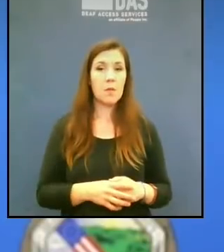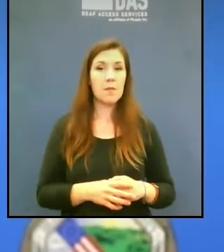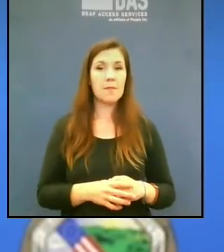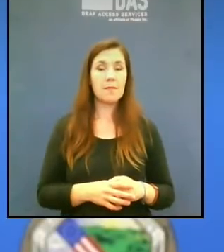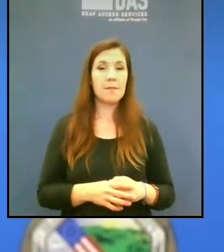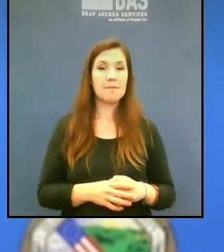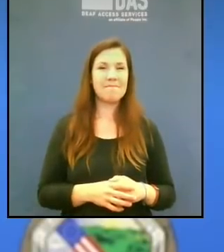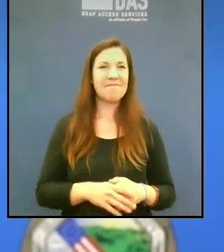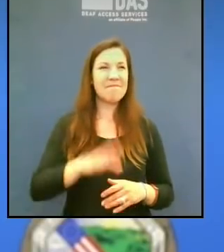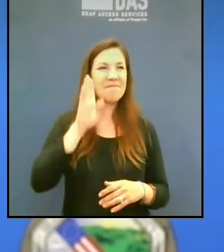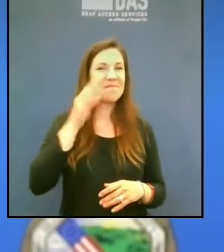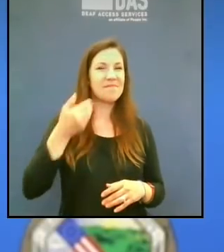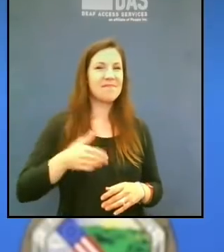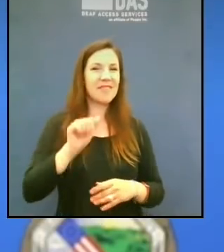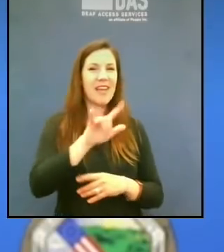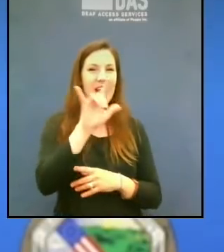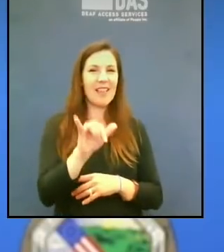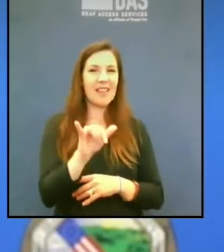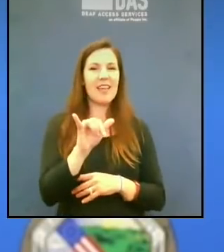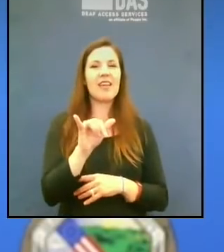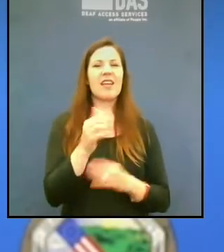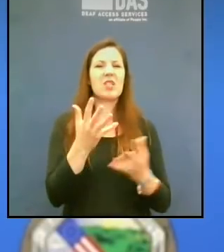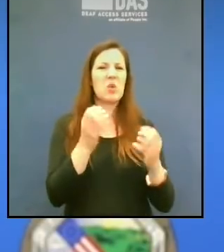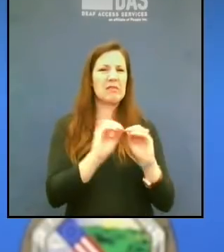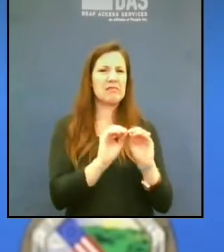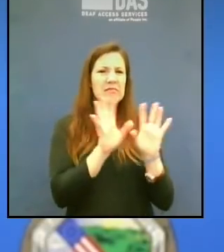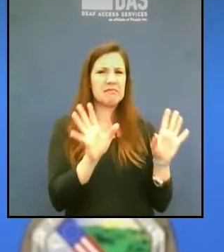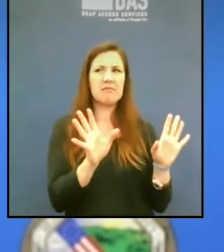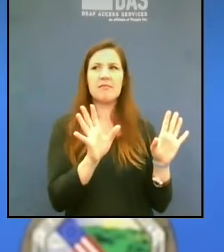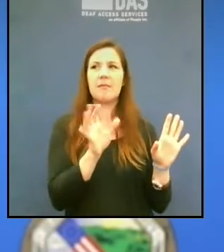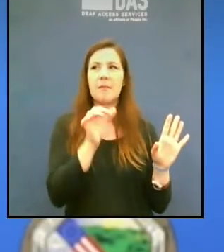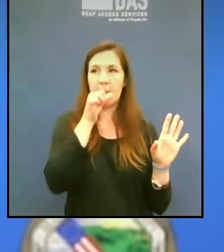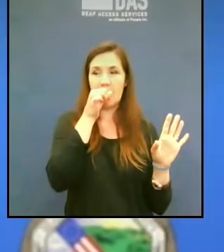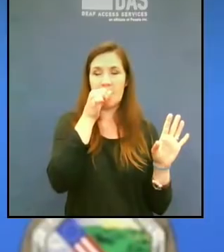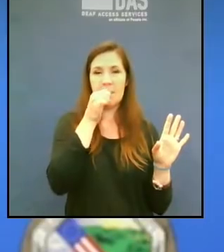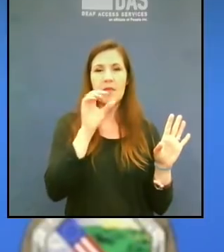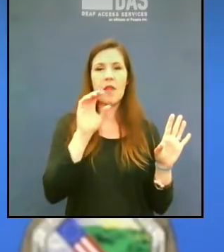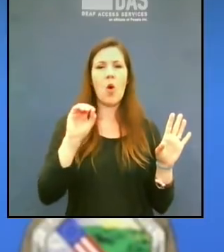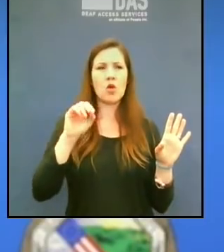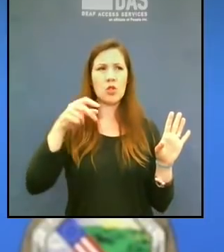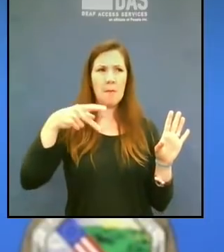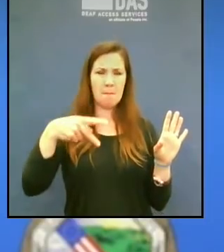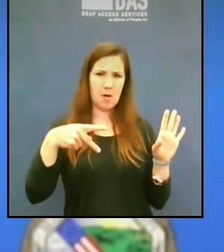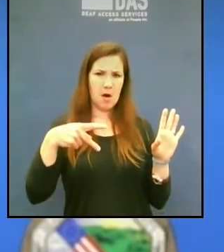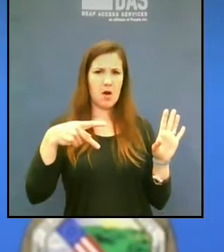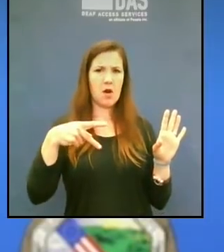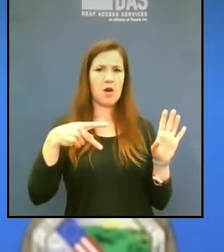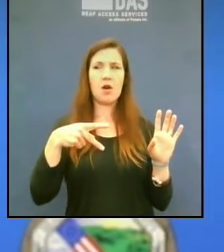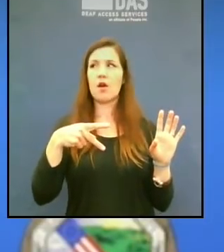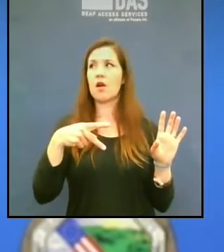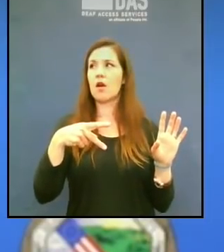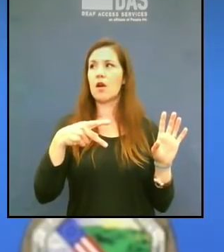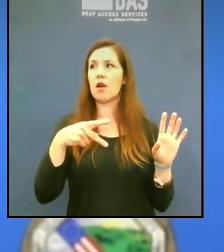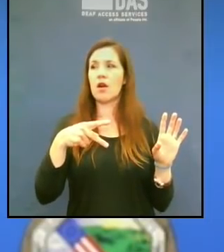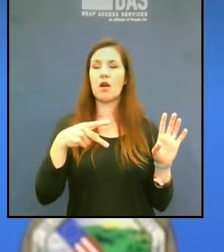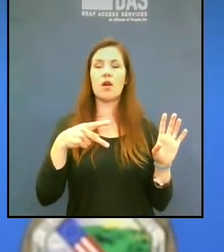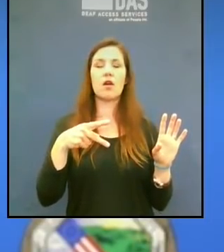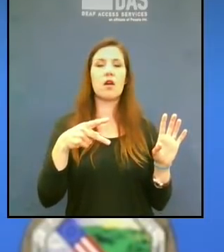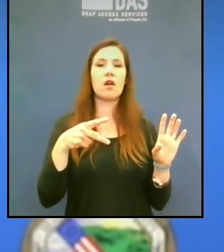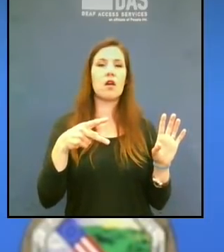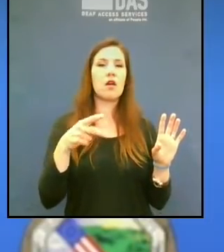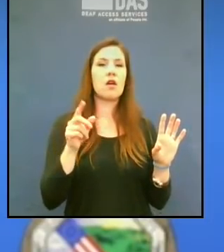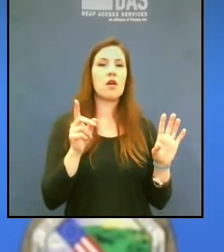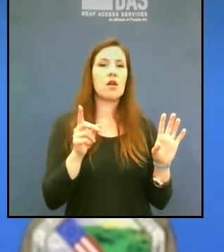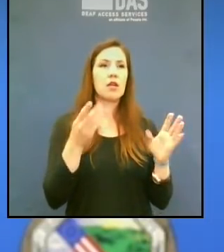Hey, Mark, Allie here. I just wanted some clarification, if you could. Orchard Park CIO Patrick